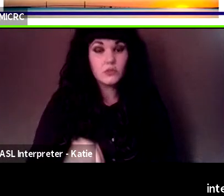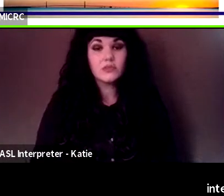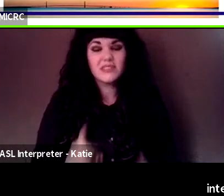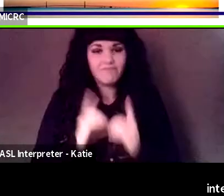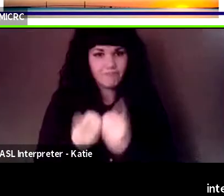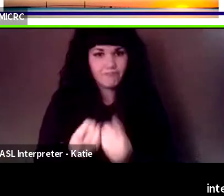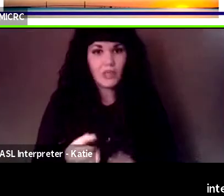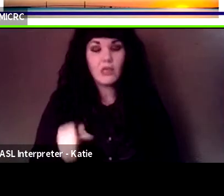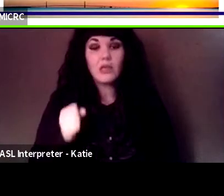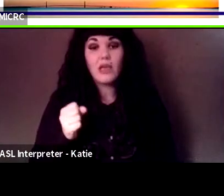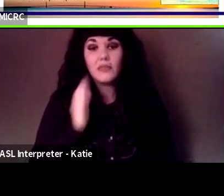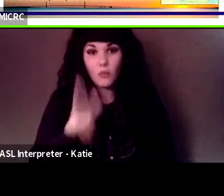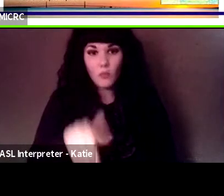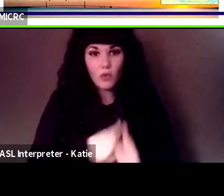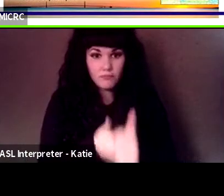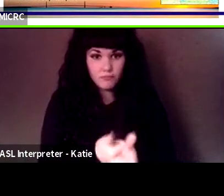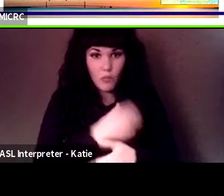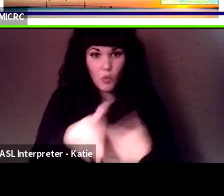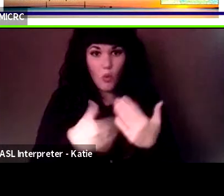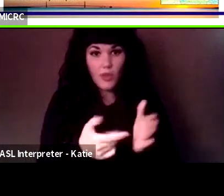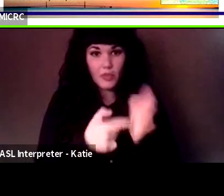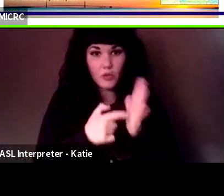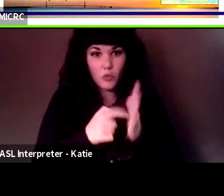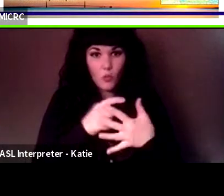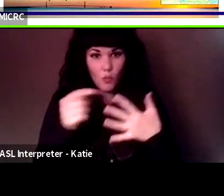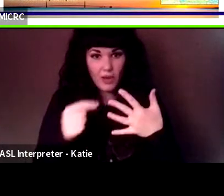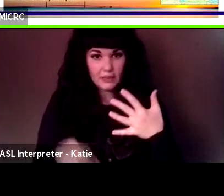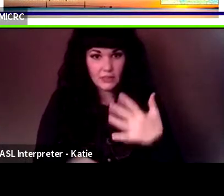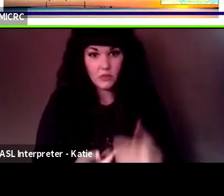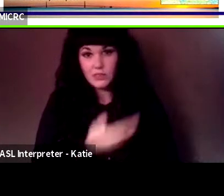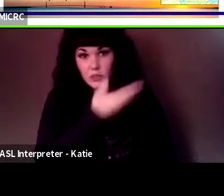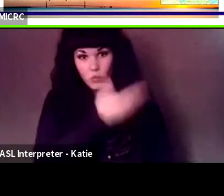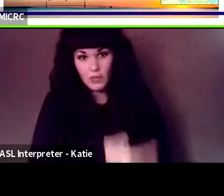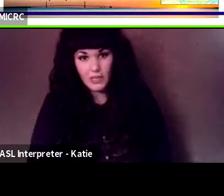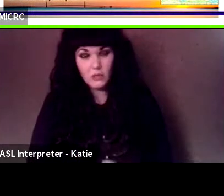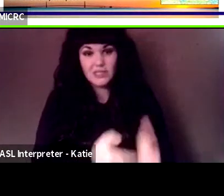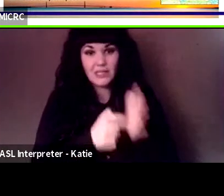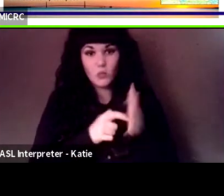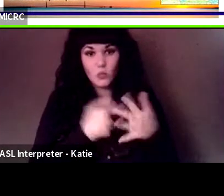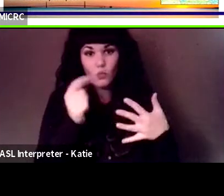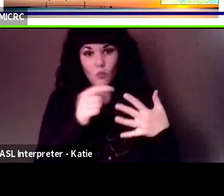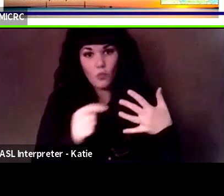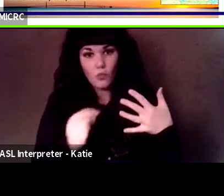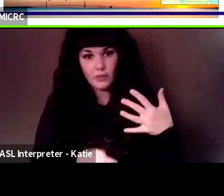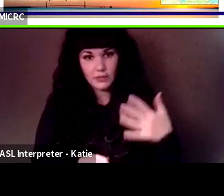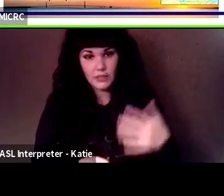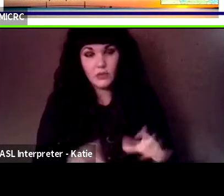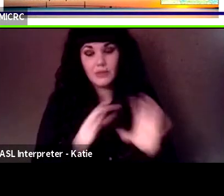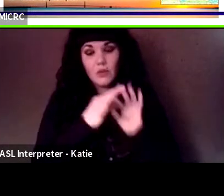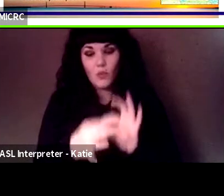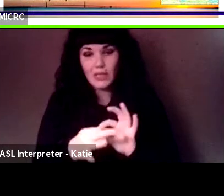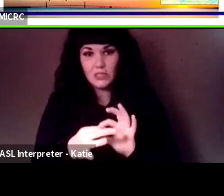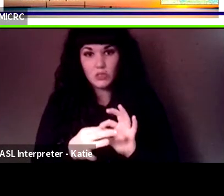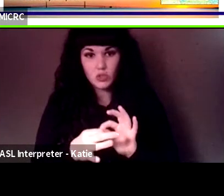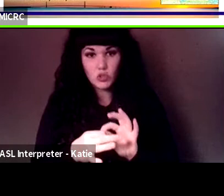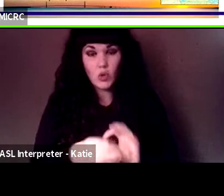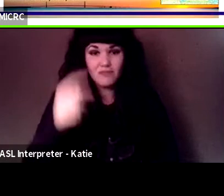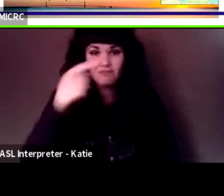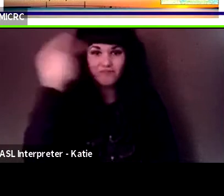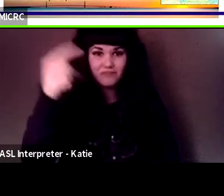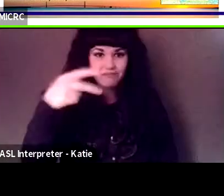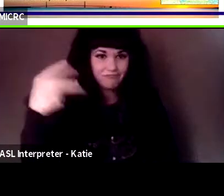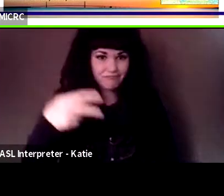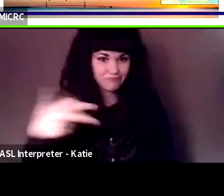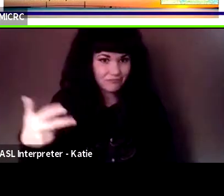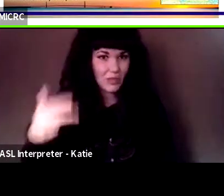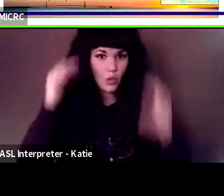with the criteria. So here are the criteria. These criteria are in rank order. So first,